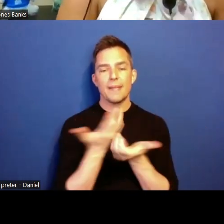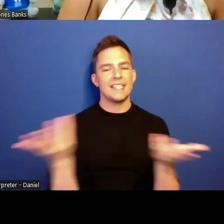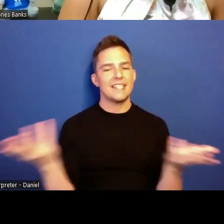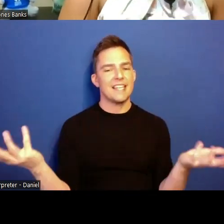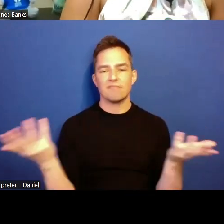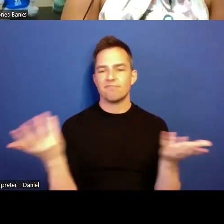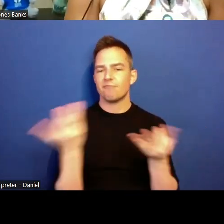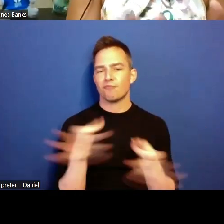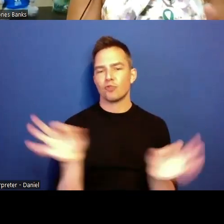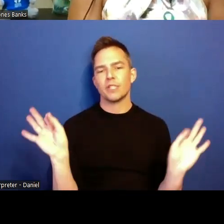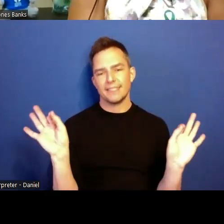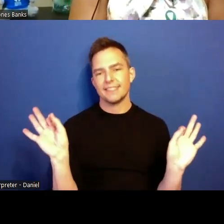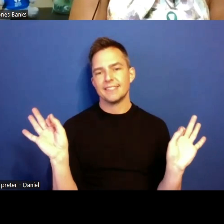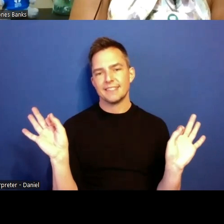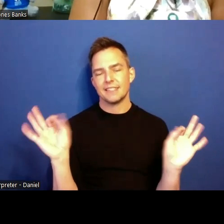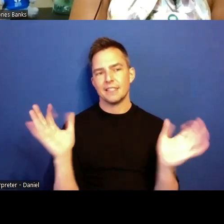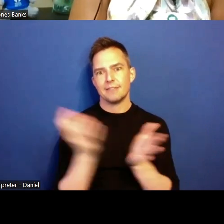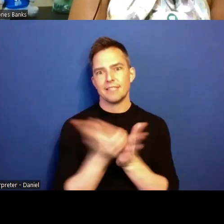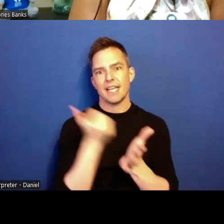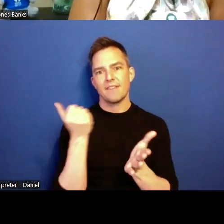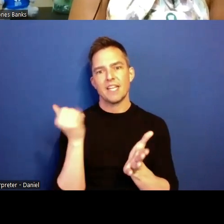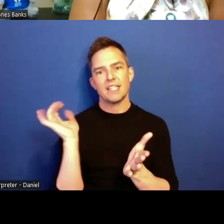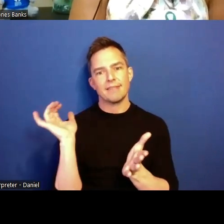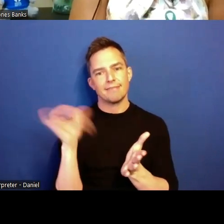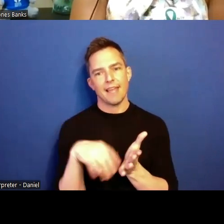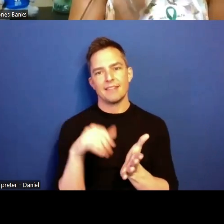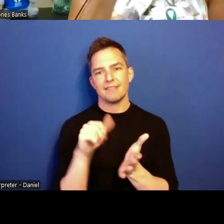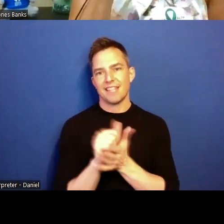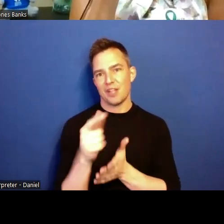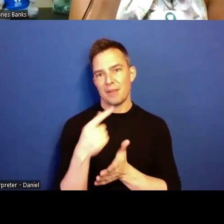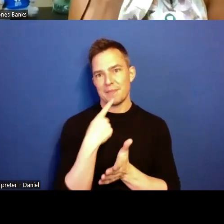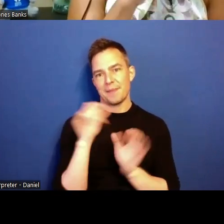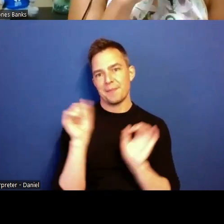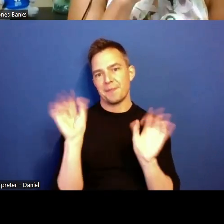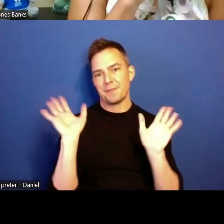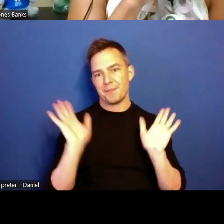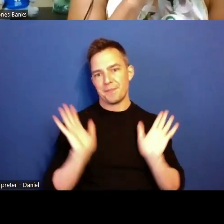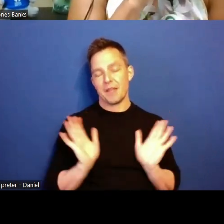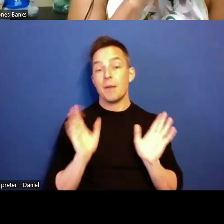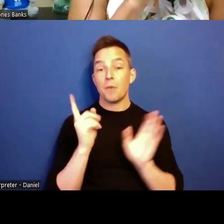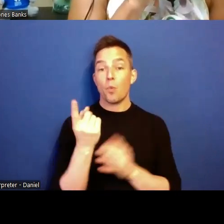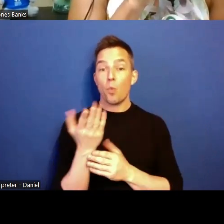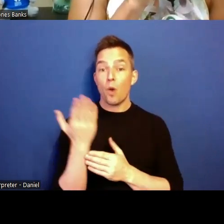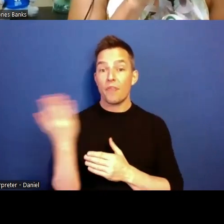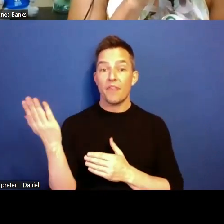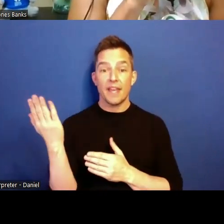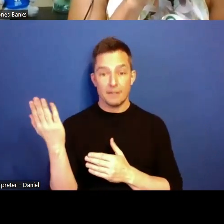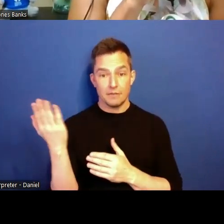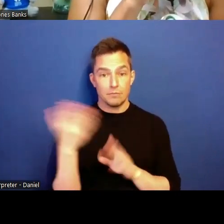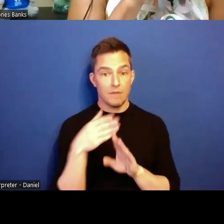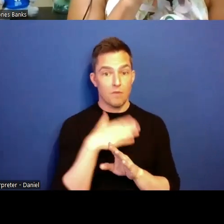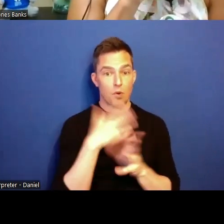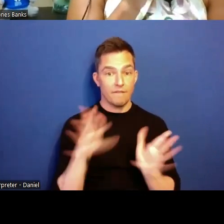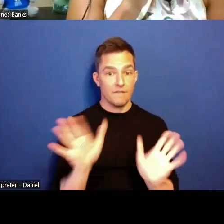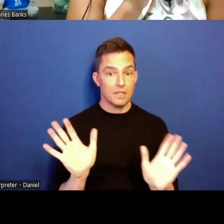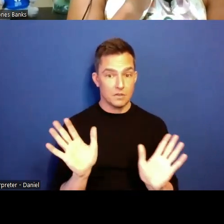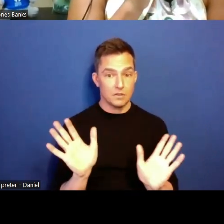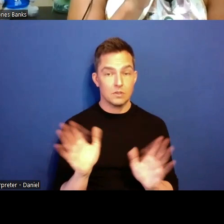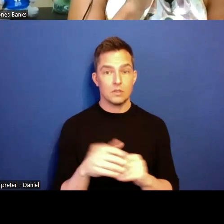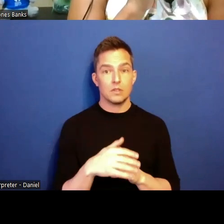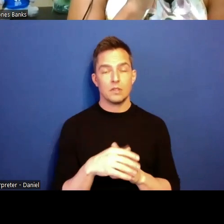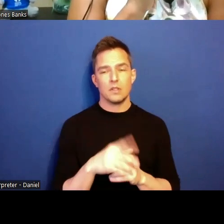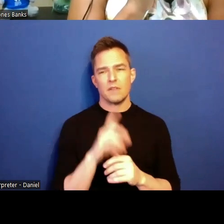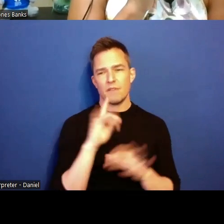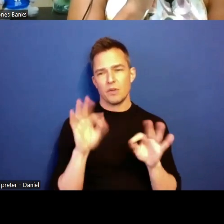free, you should take advantage of. That's all I'm saying. Now, the one thing before I end, which is